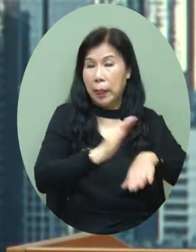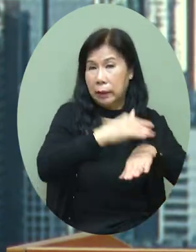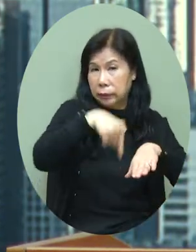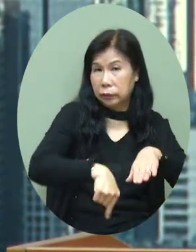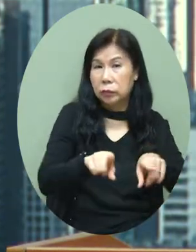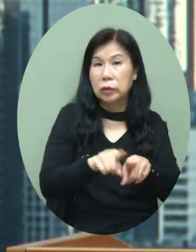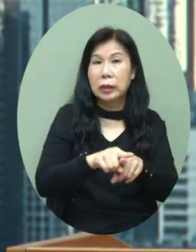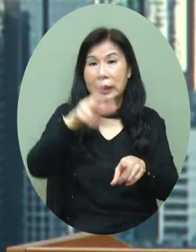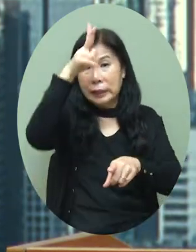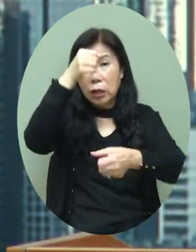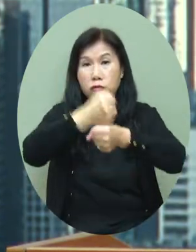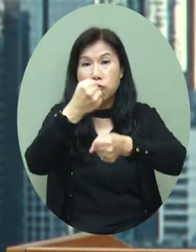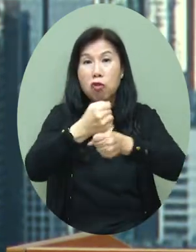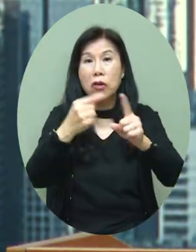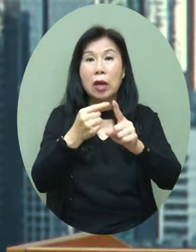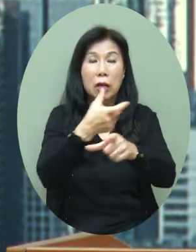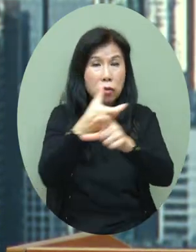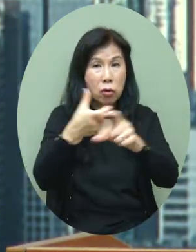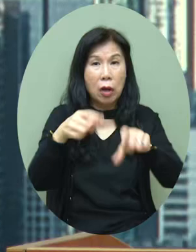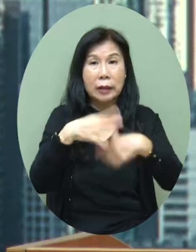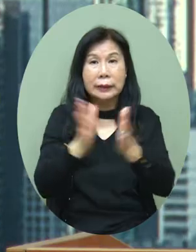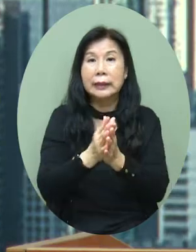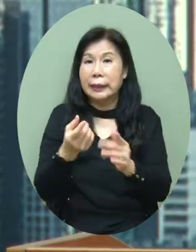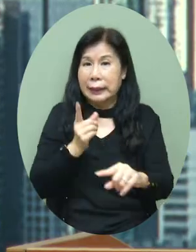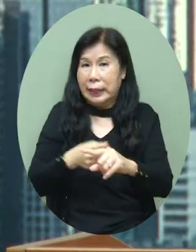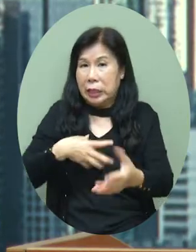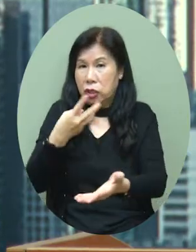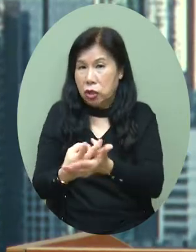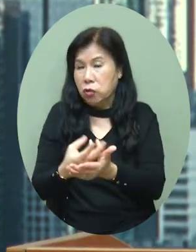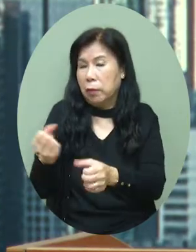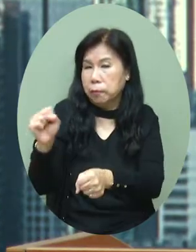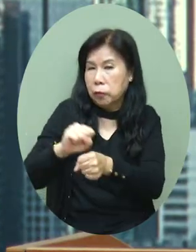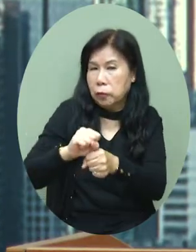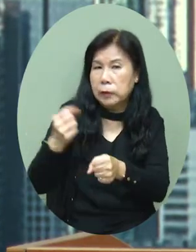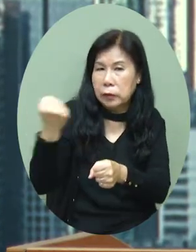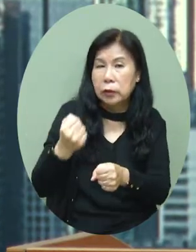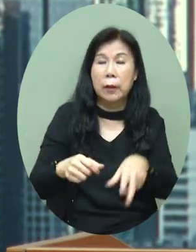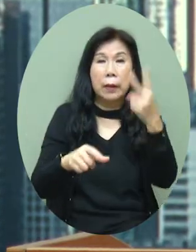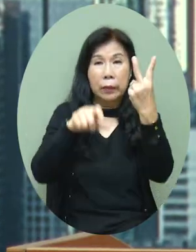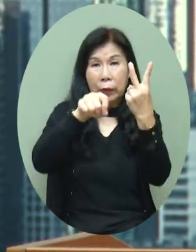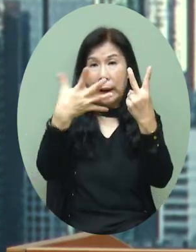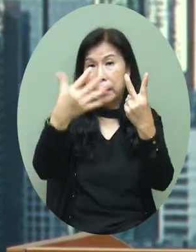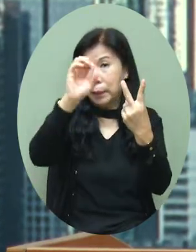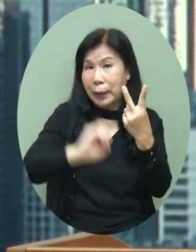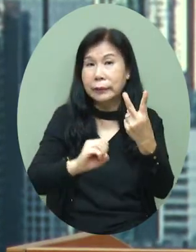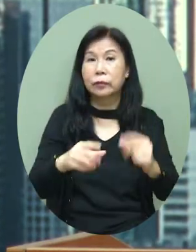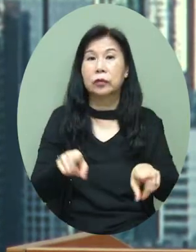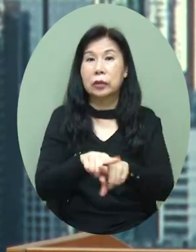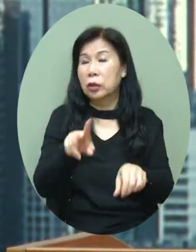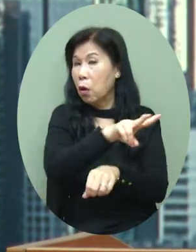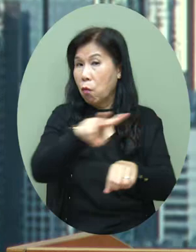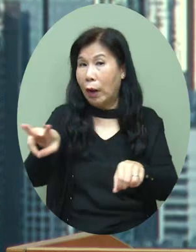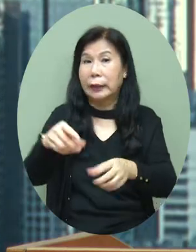adjustment, we should be more prudent. And the 2.5% increase across the board is a decision